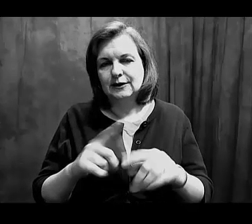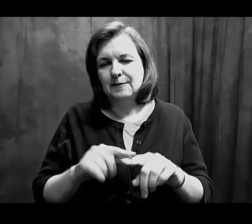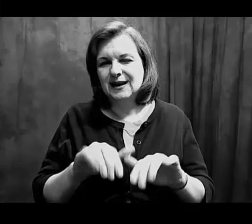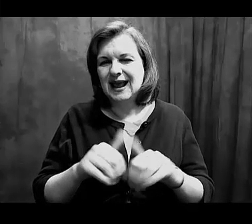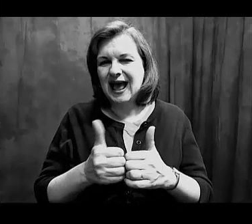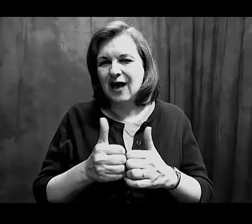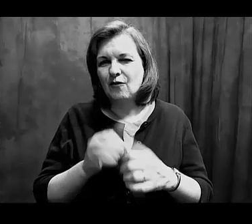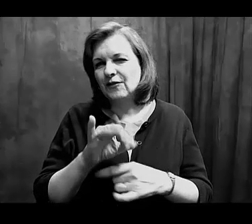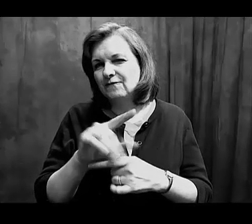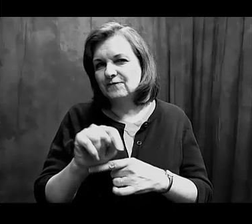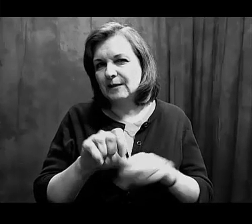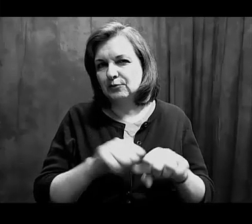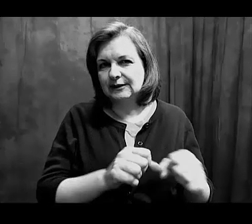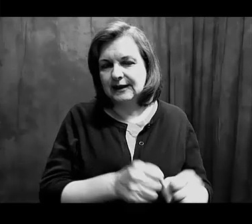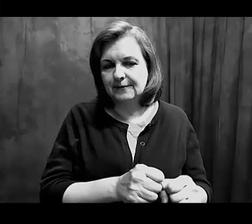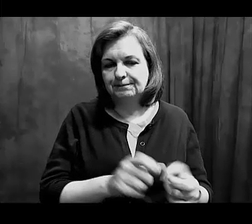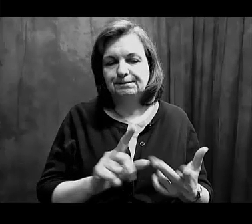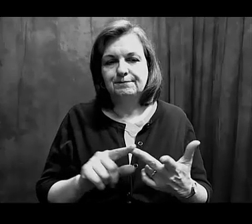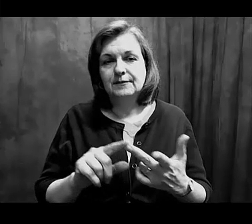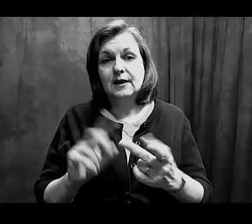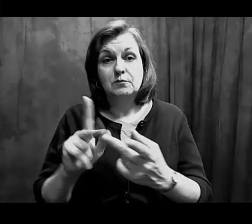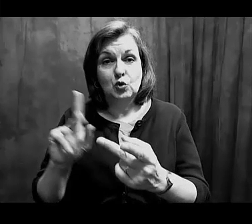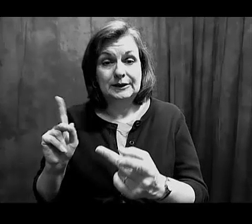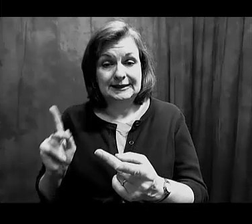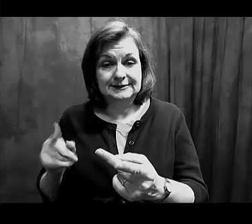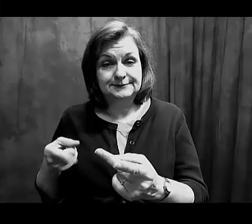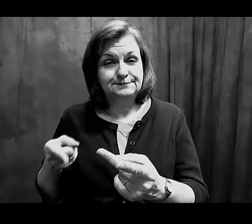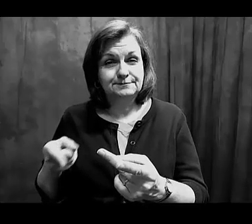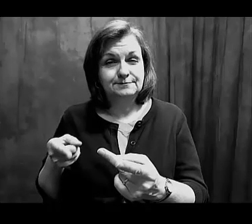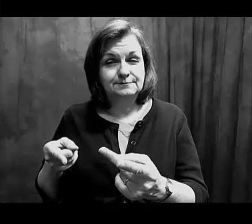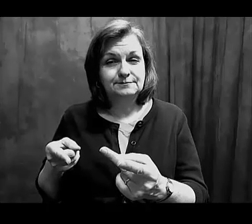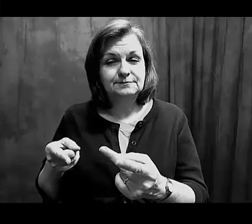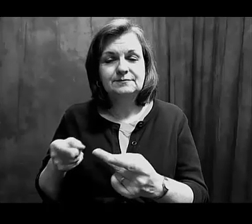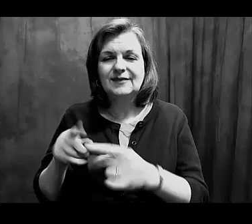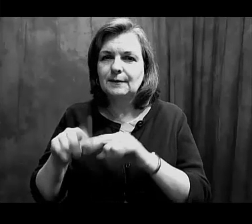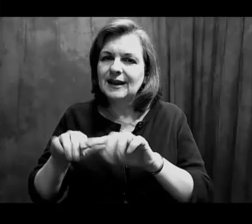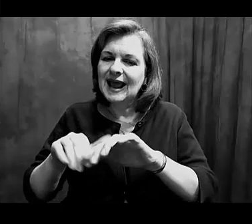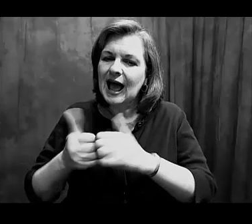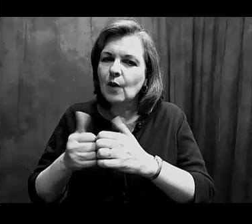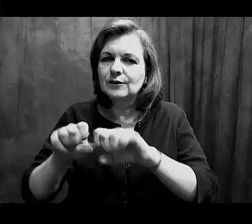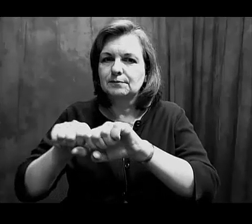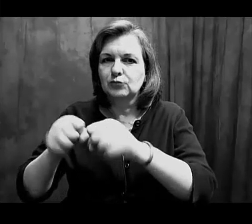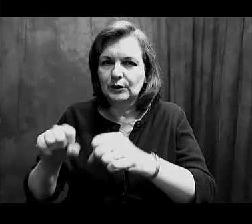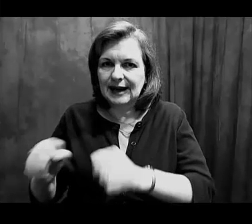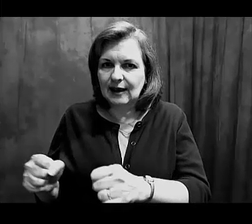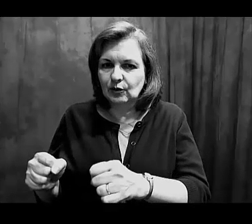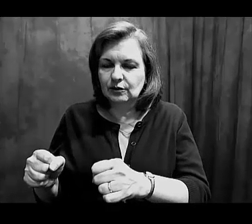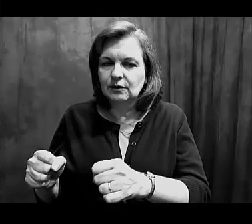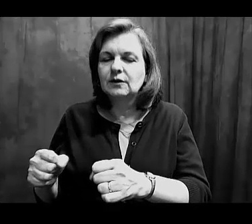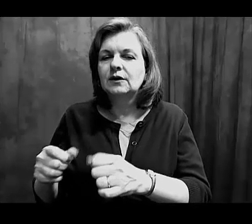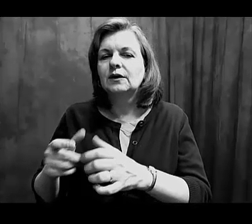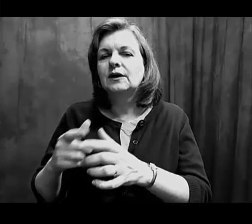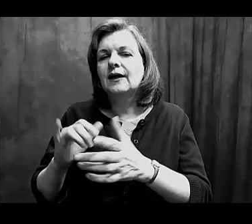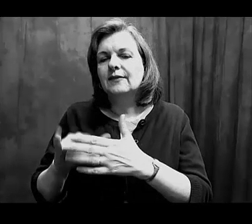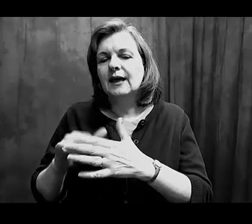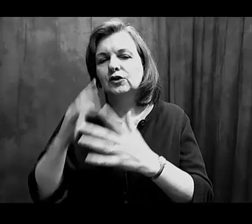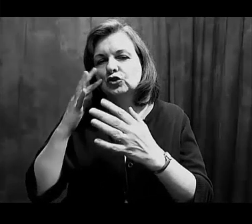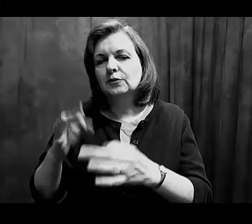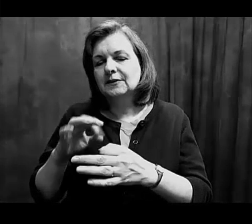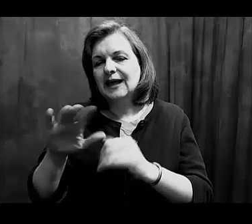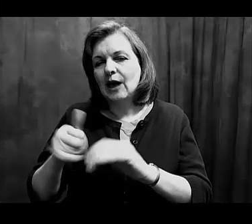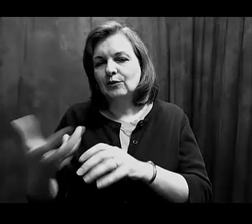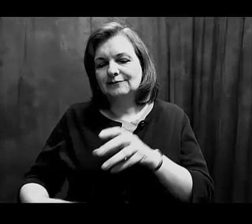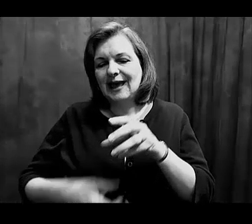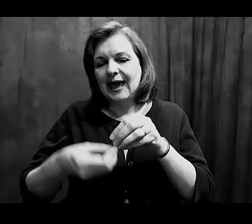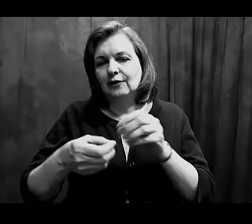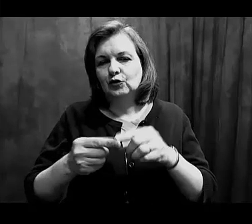places depending on how you broke down the fat. Proteins the same way, depending on how you break it down, what its